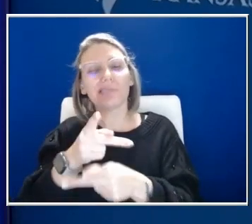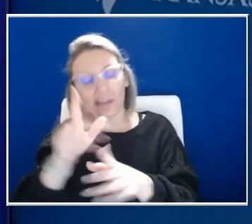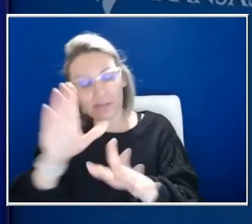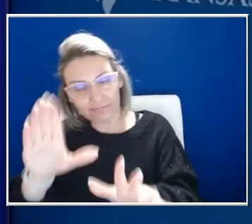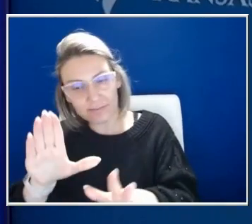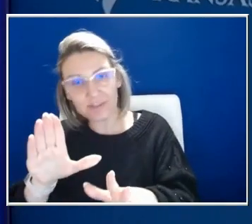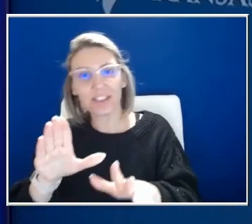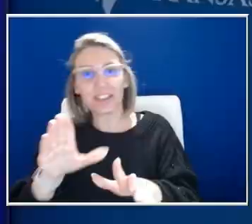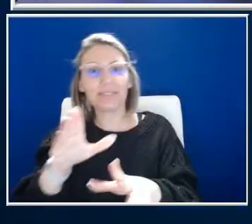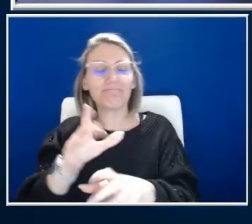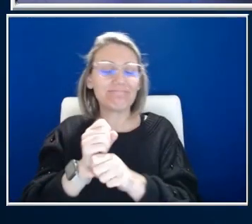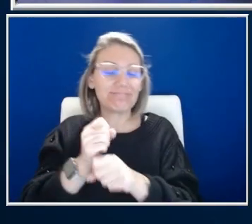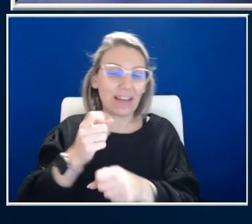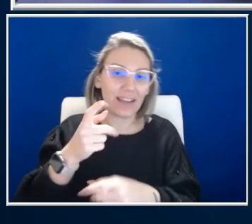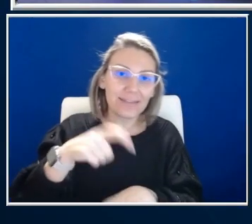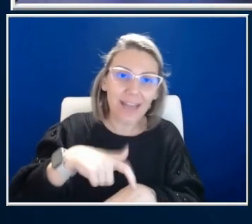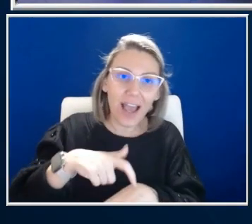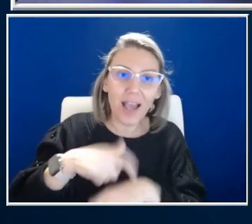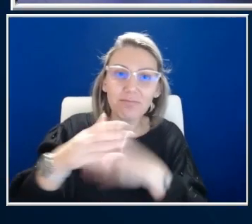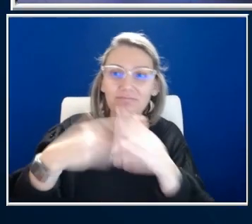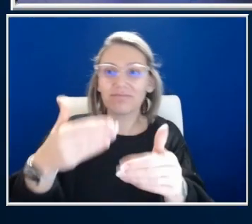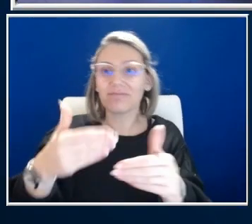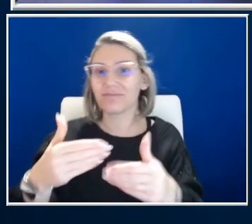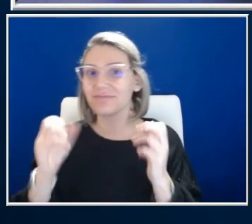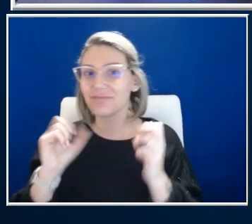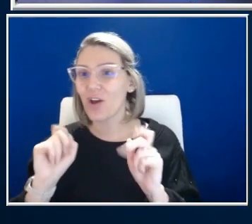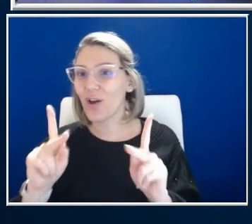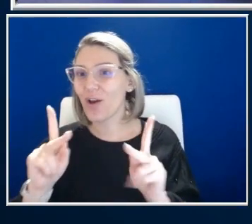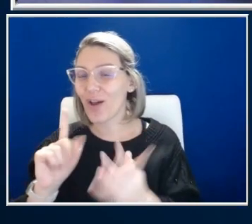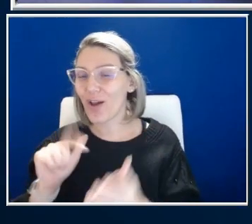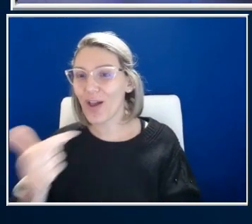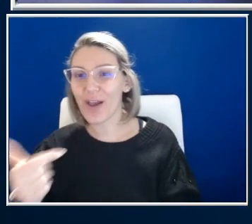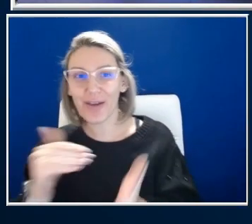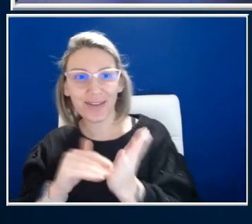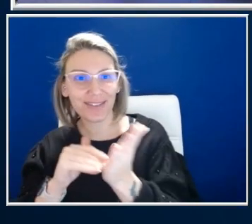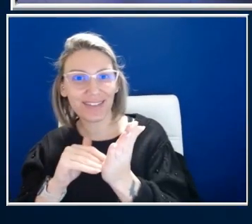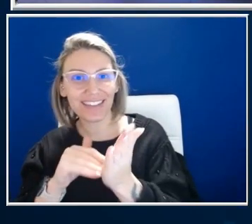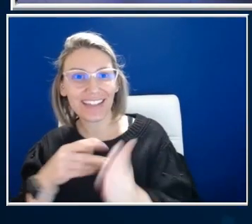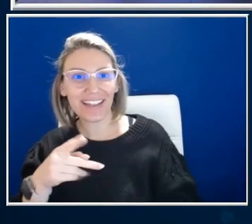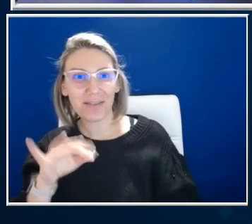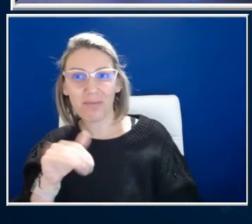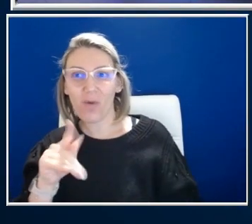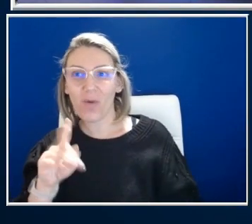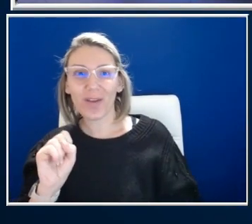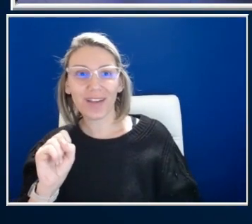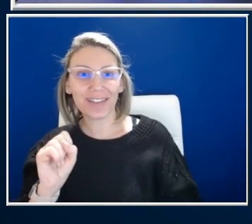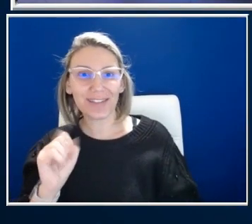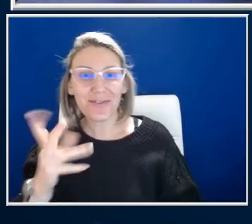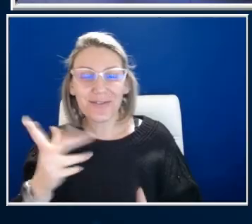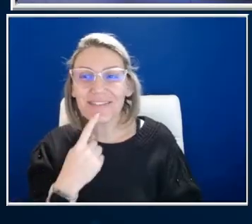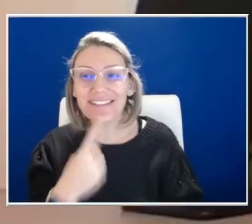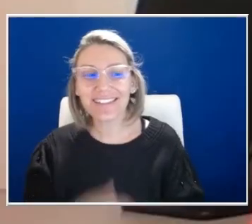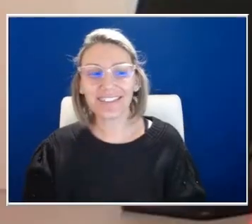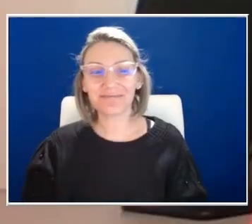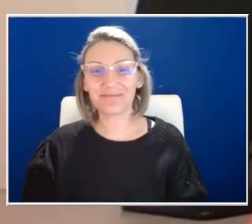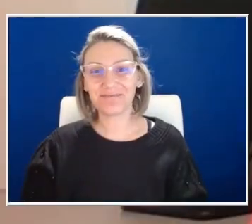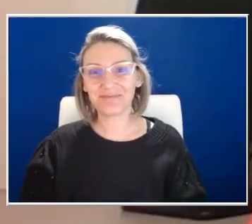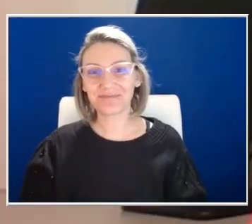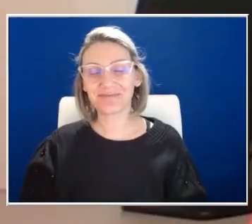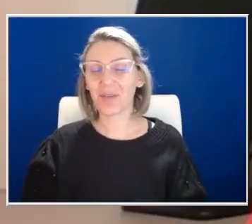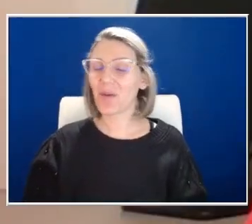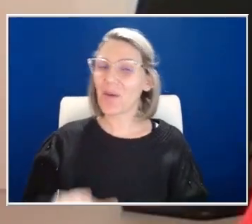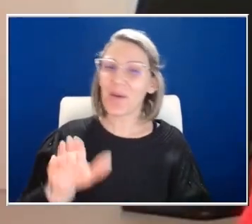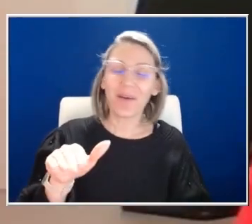and move forward. All right, Yolanda, it's your turn with Dr. Alcas-Pouls. Let him have it. What do you want to say to him? Dr.